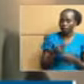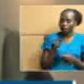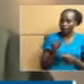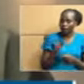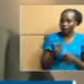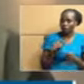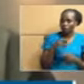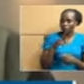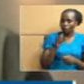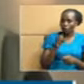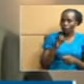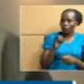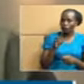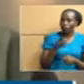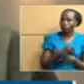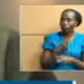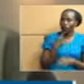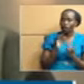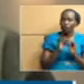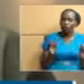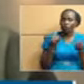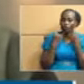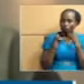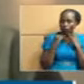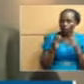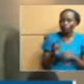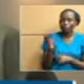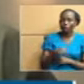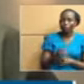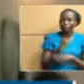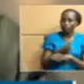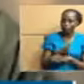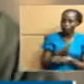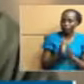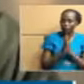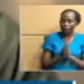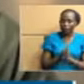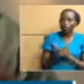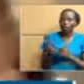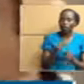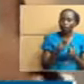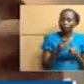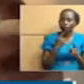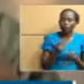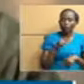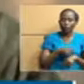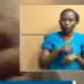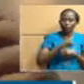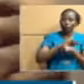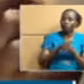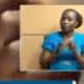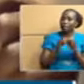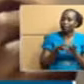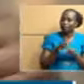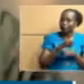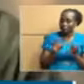Salma raised this question that there's no information. If you come to the ministry, kindly probably came during the COVID